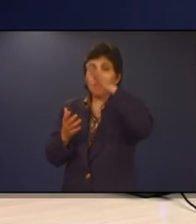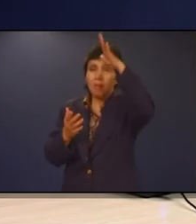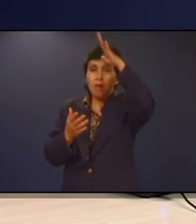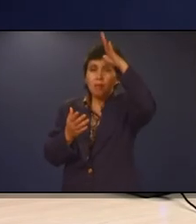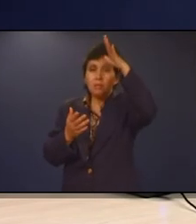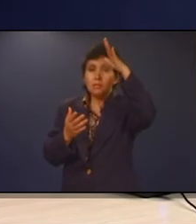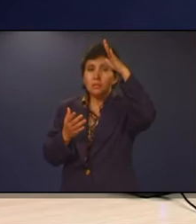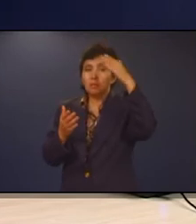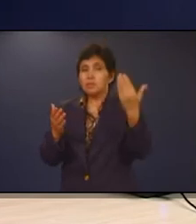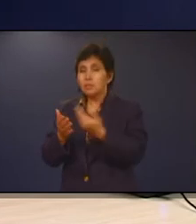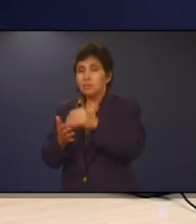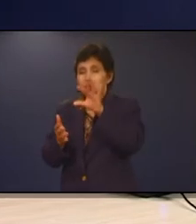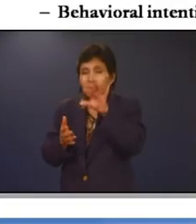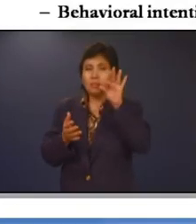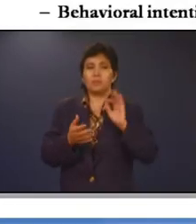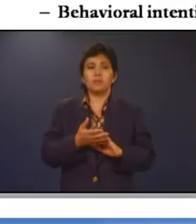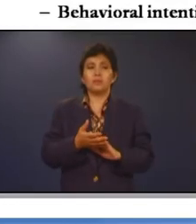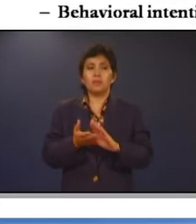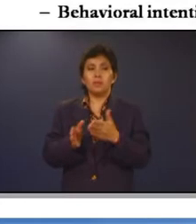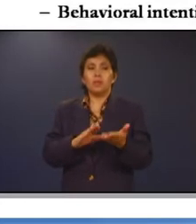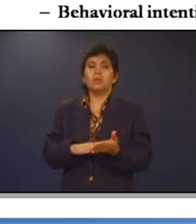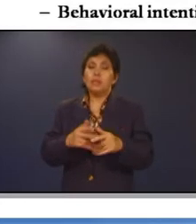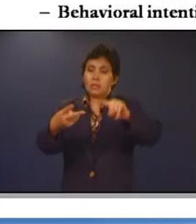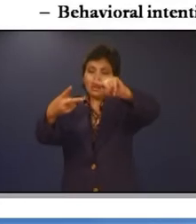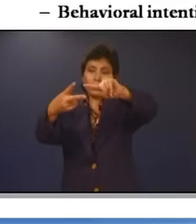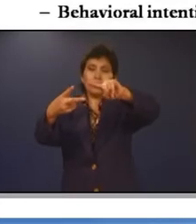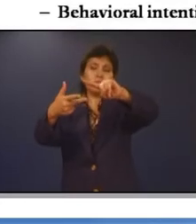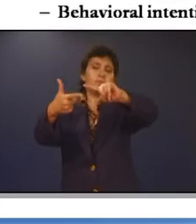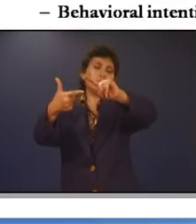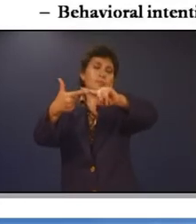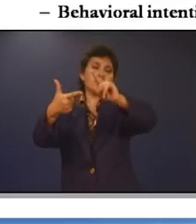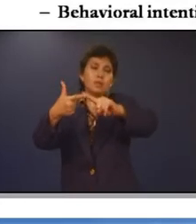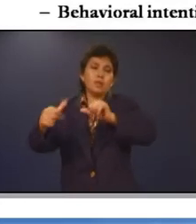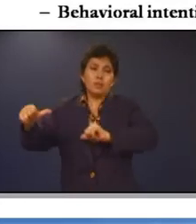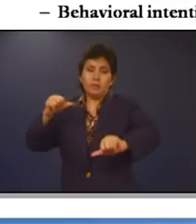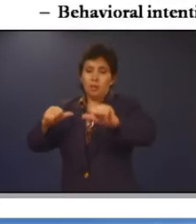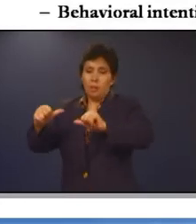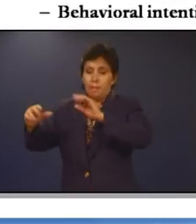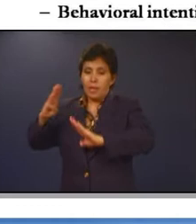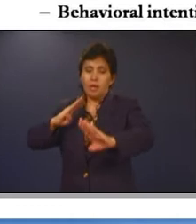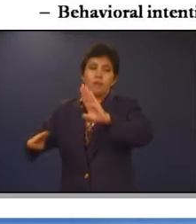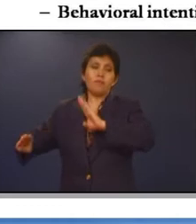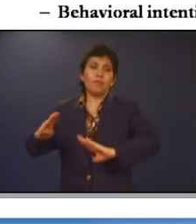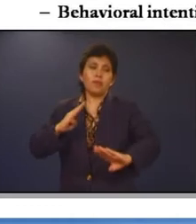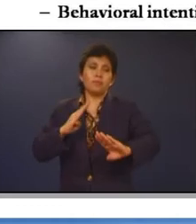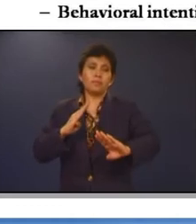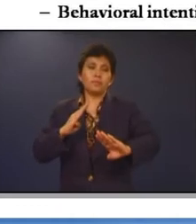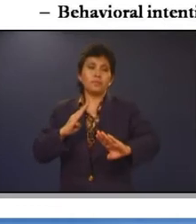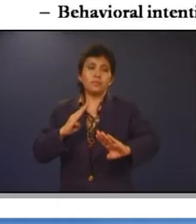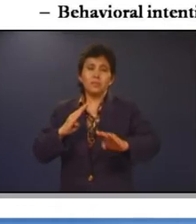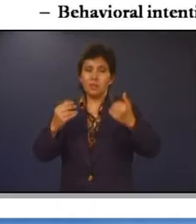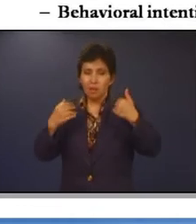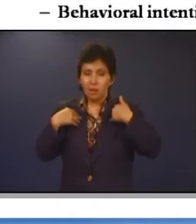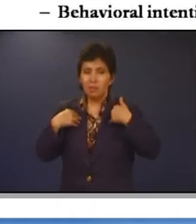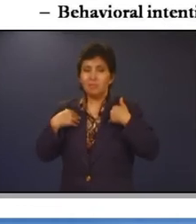abhor it, just hate it. Okay? And the second, attitude towards the behavior. Does the person has the intention